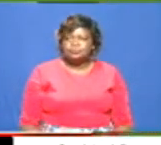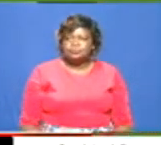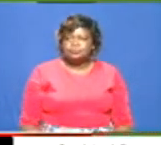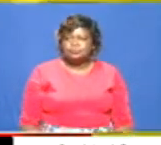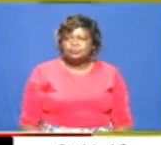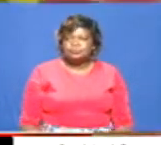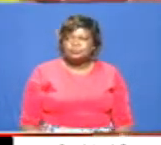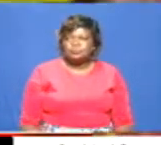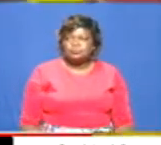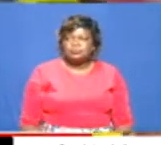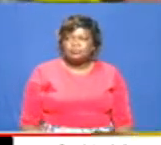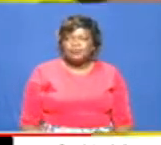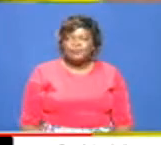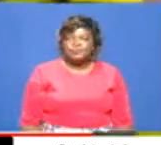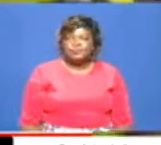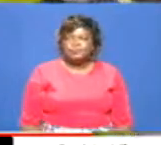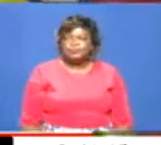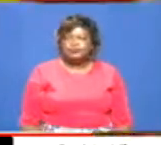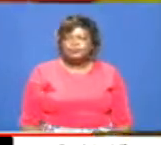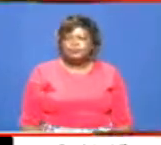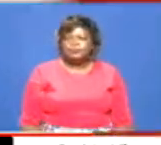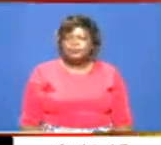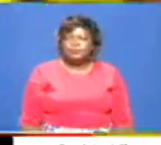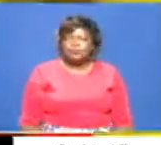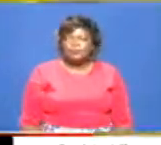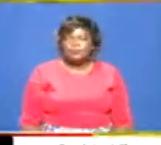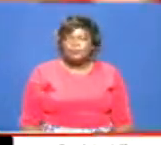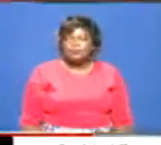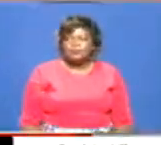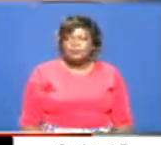Well, they scored at the start of the first half, and they've only gone and done it again here.